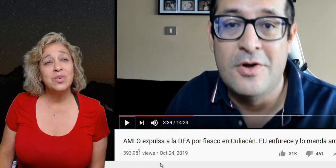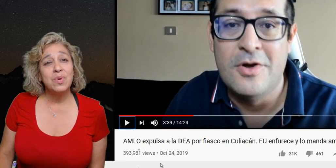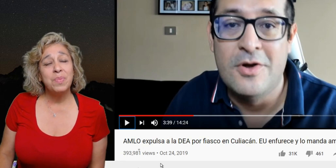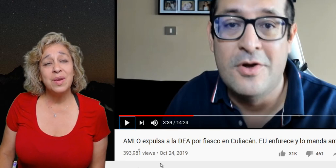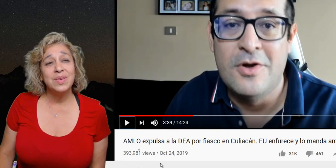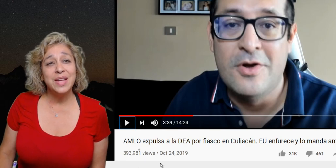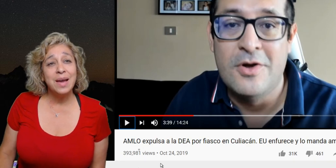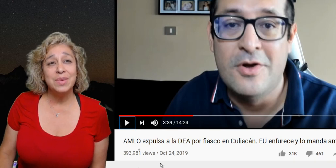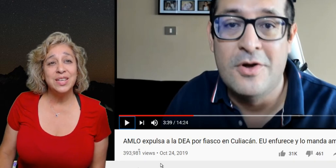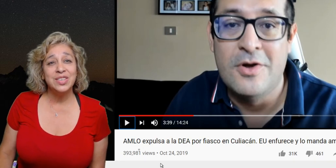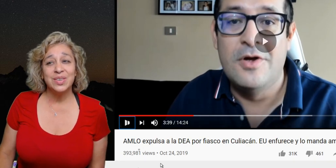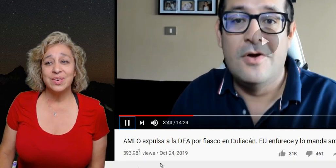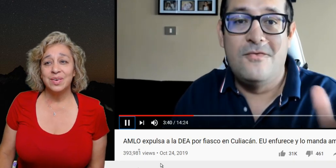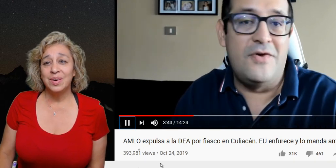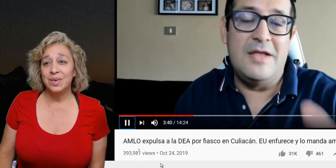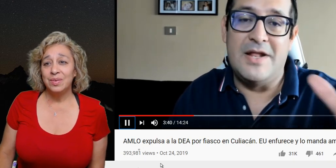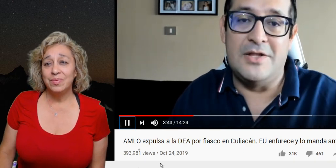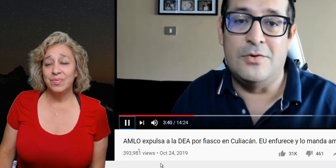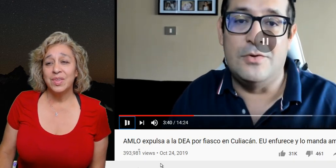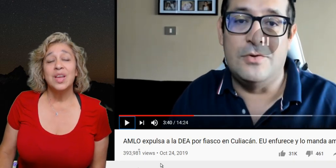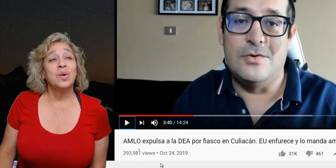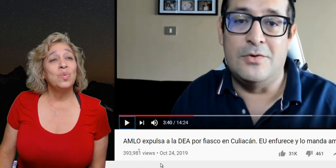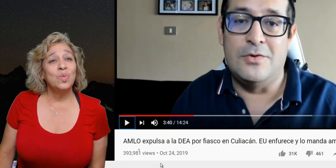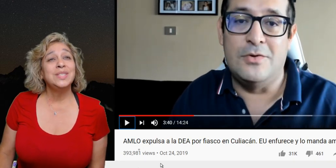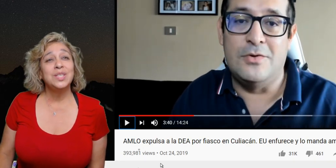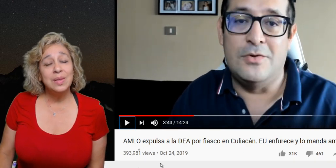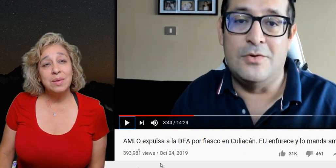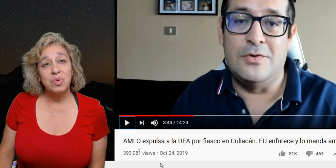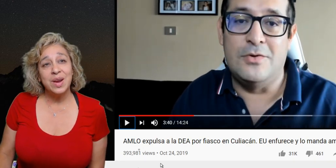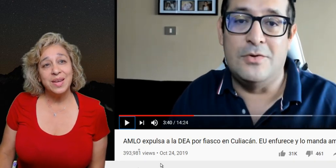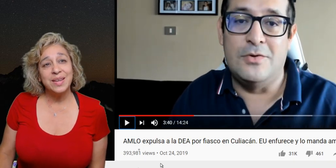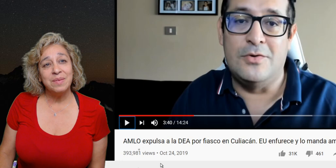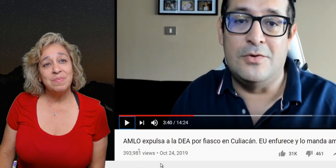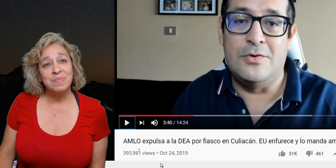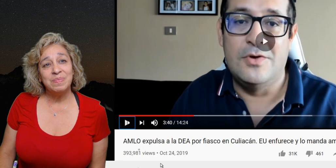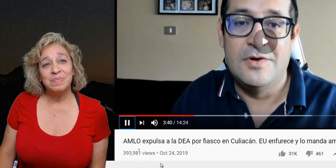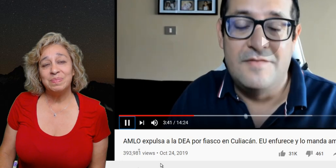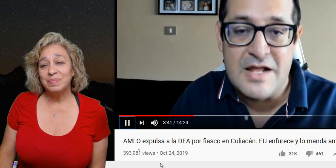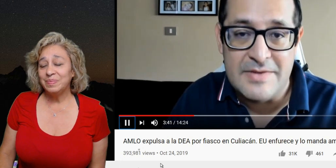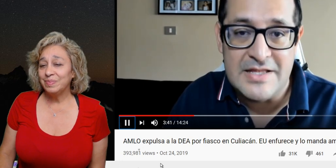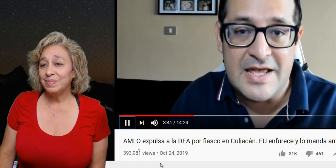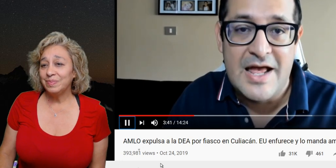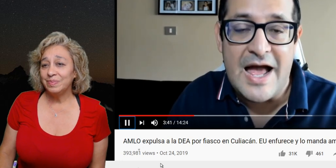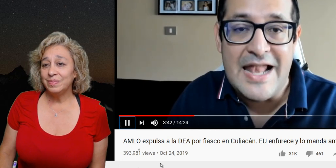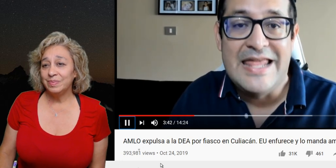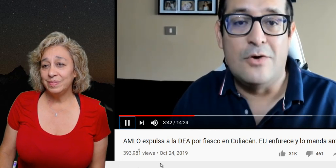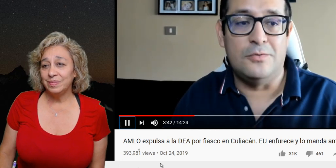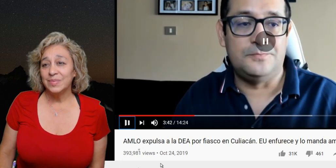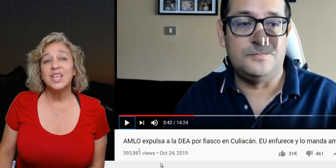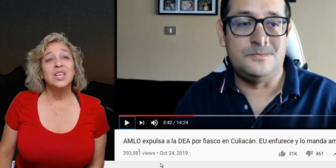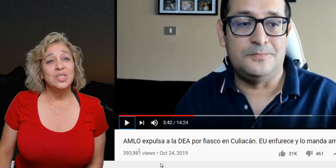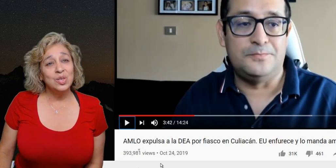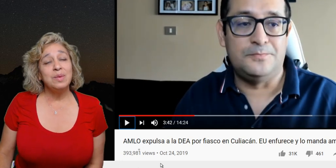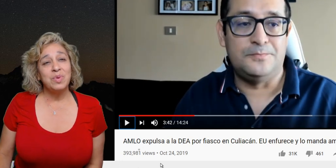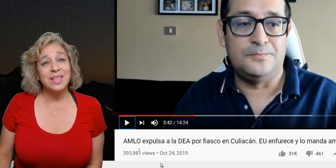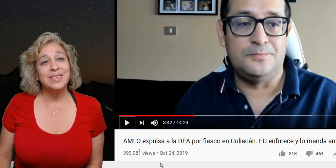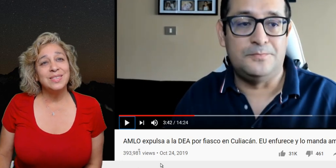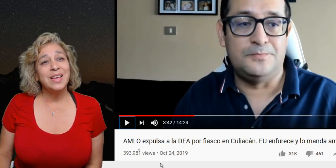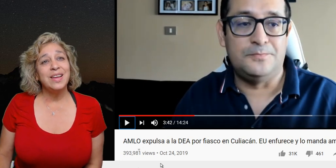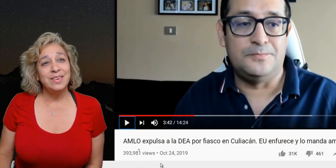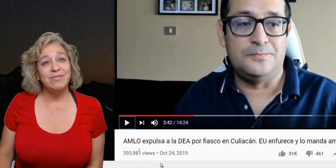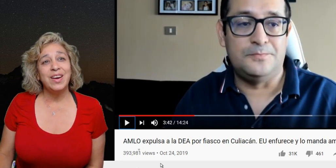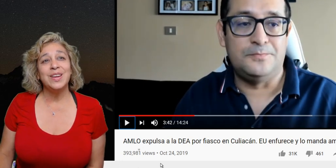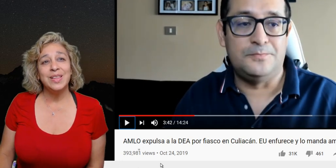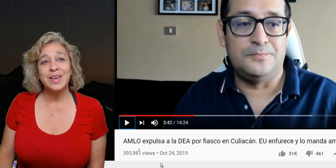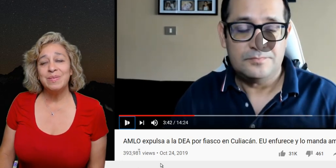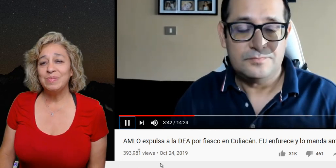way to repair the damage fue liberando. Was to liberate him. Finalmente, al hijo. To liberate the